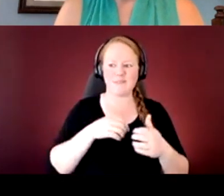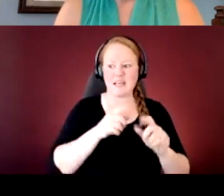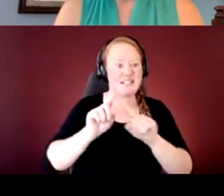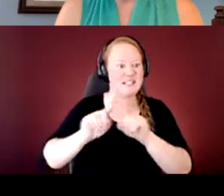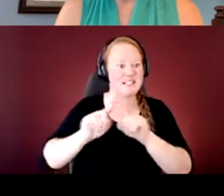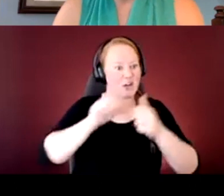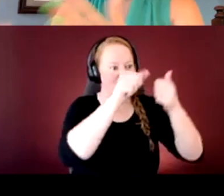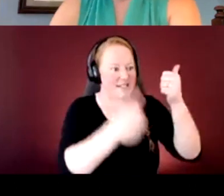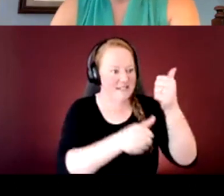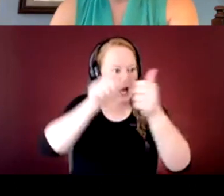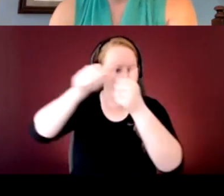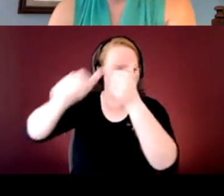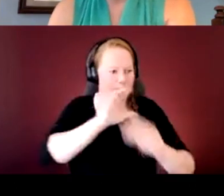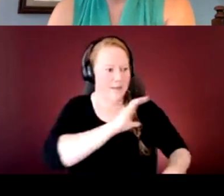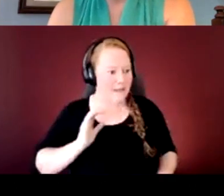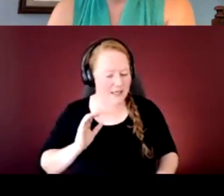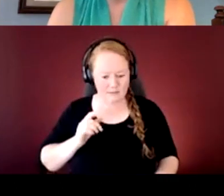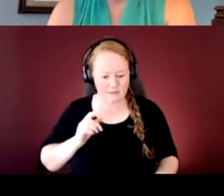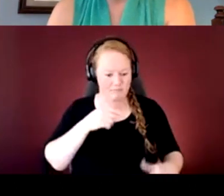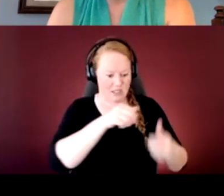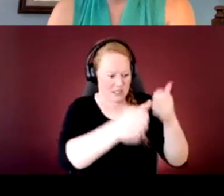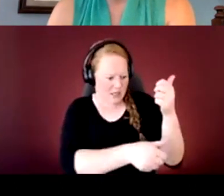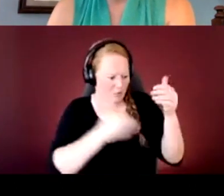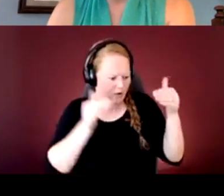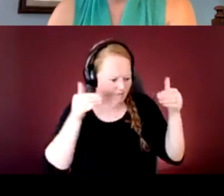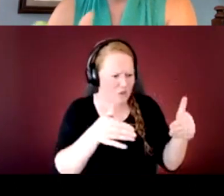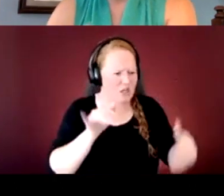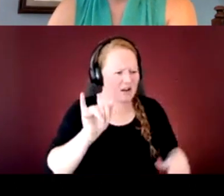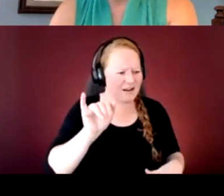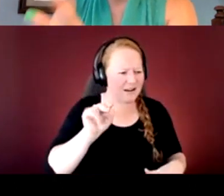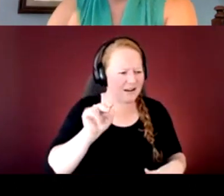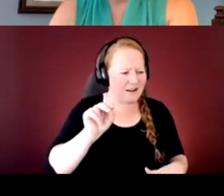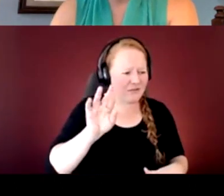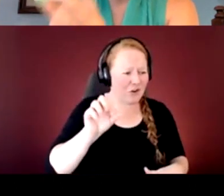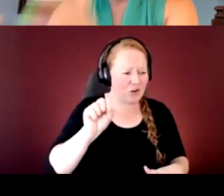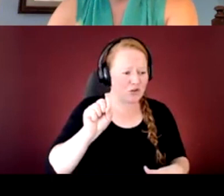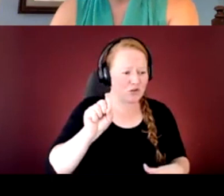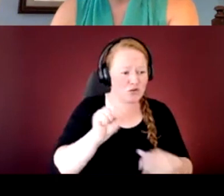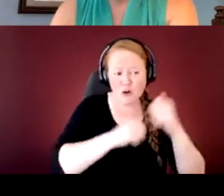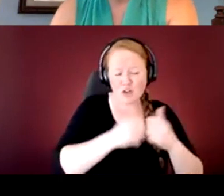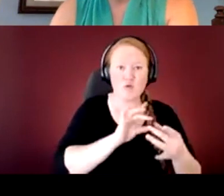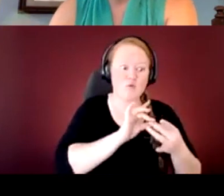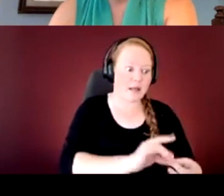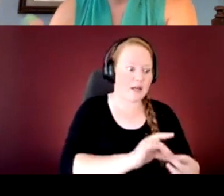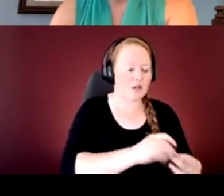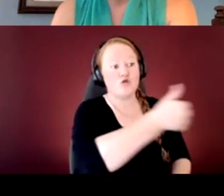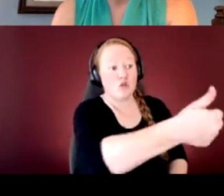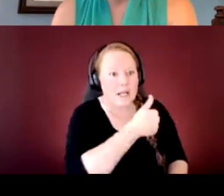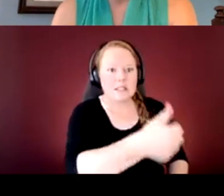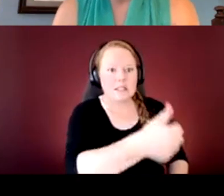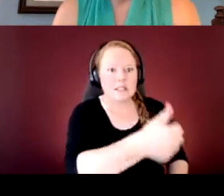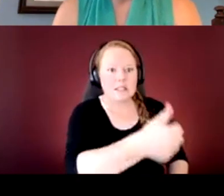on, infrastructure as it relates to, transit and roads and like brick